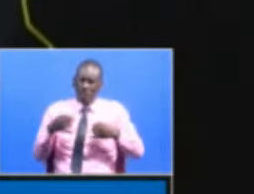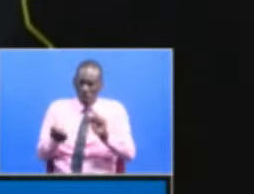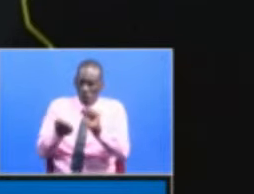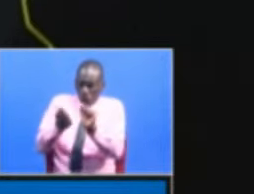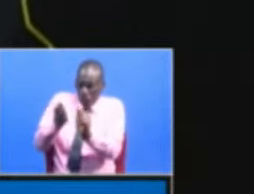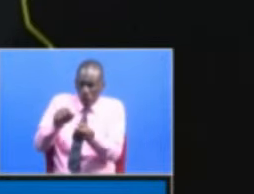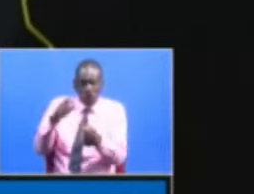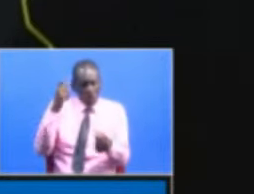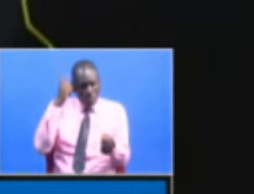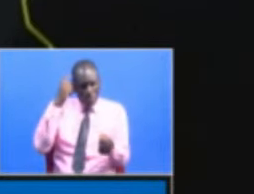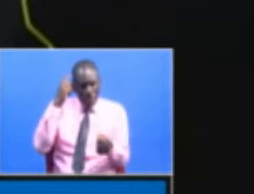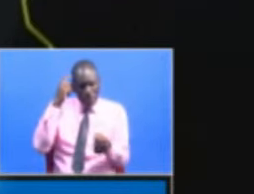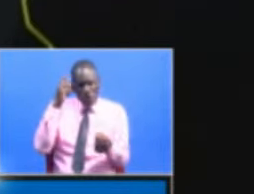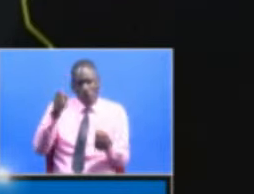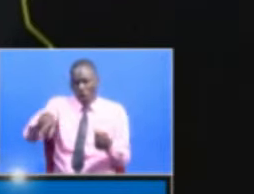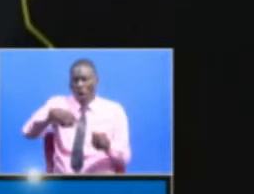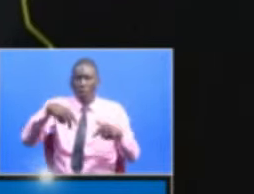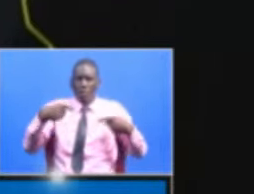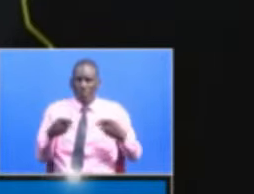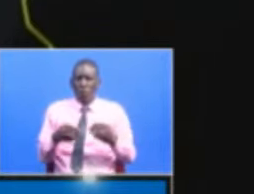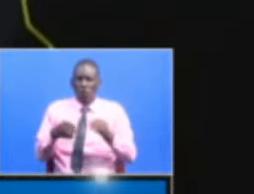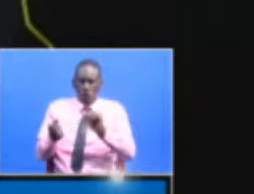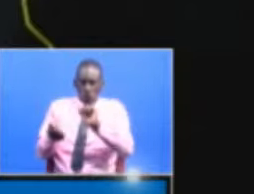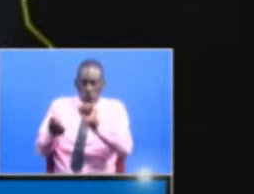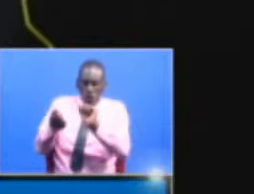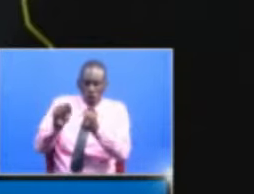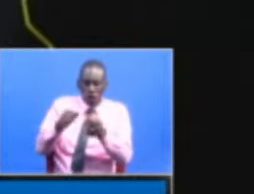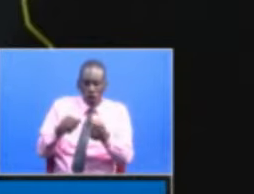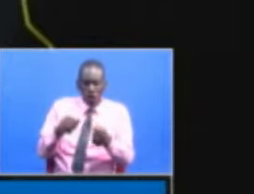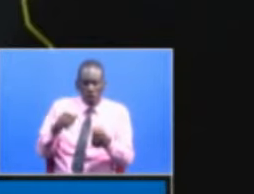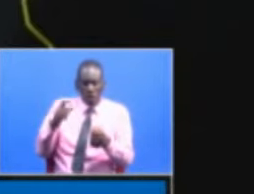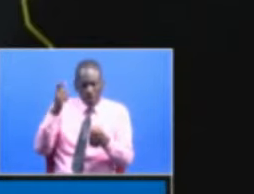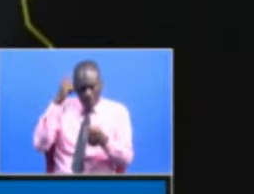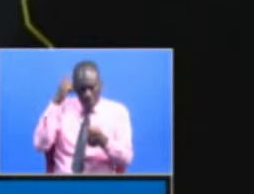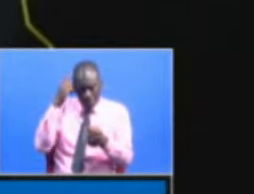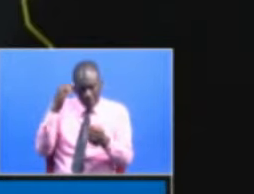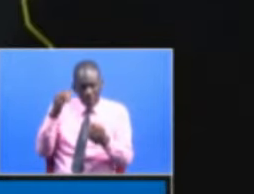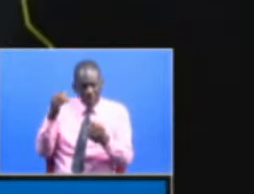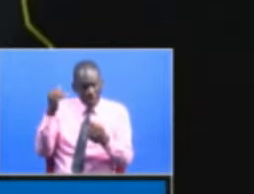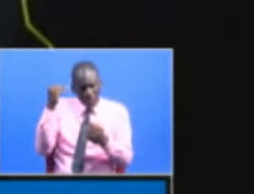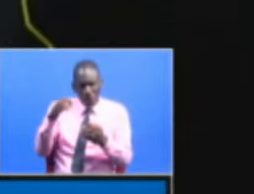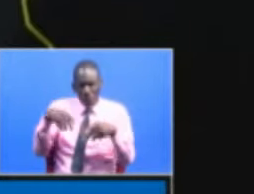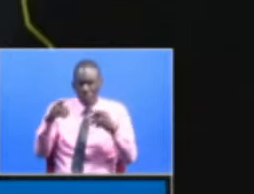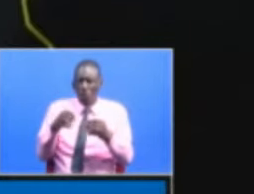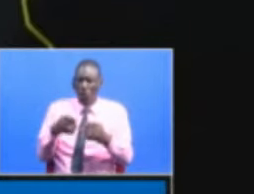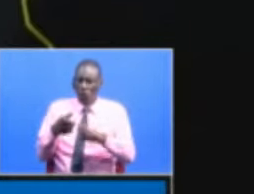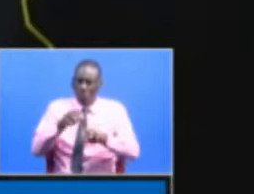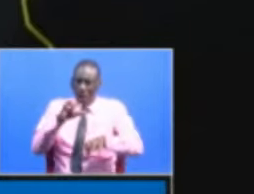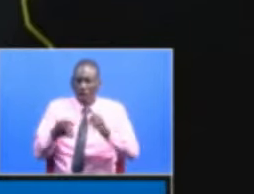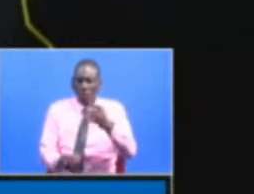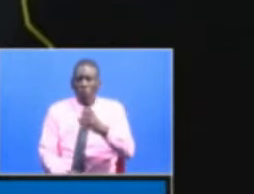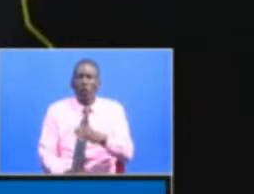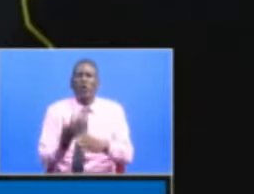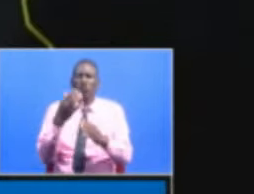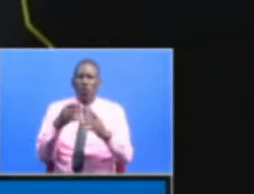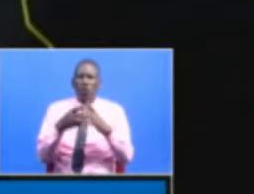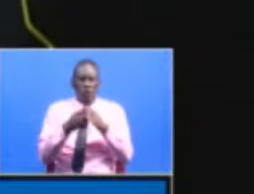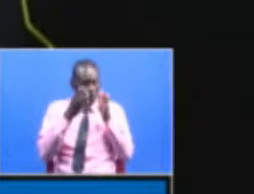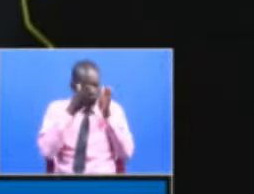mindset of our people, to shift the mindset from more of livestock production towards the direction